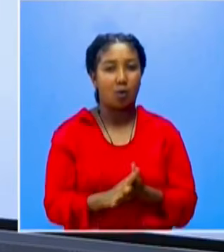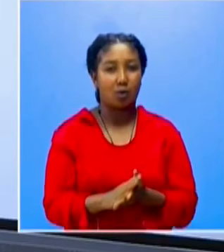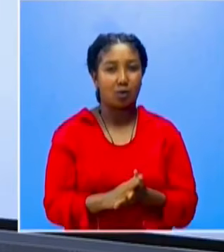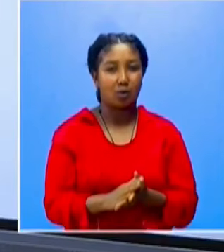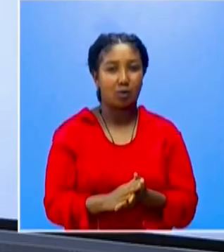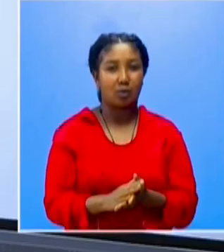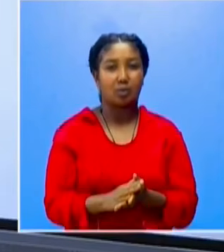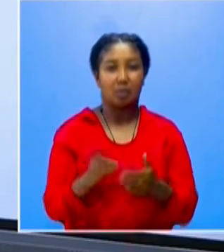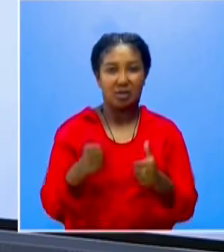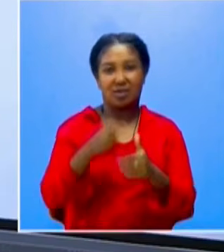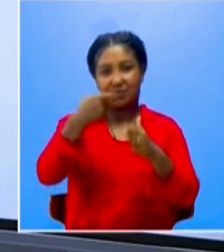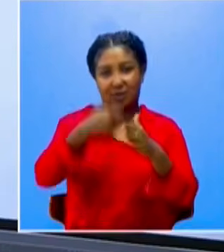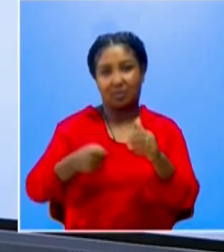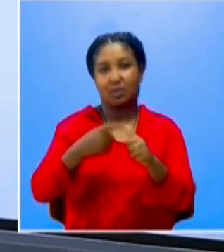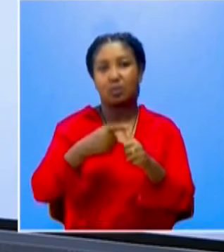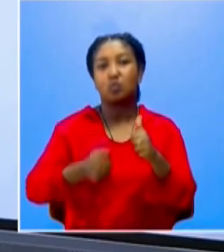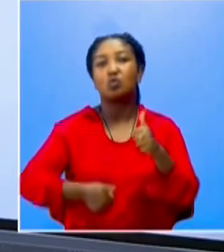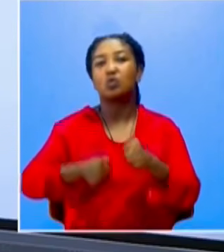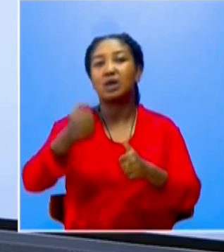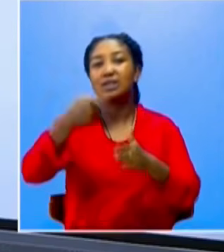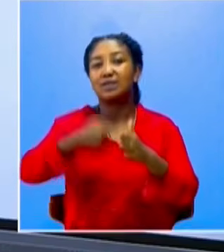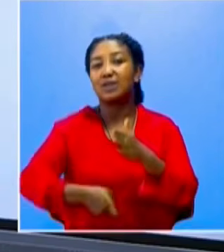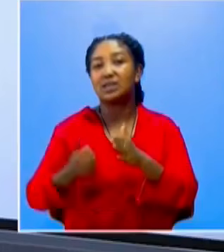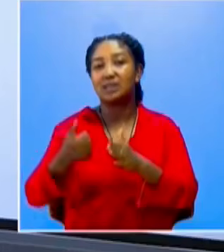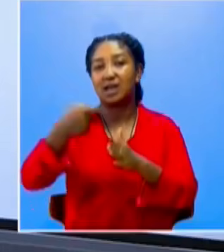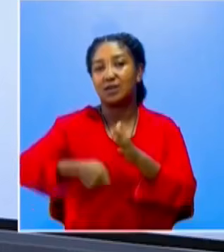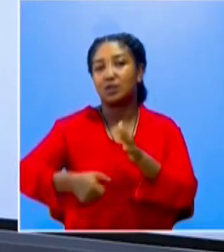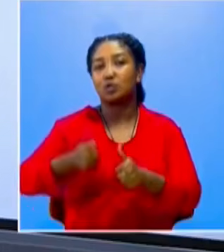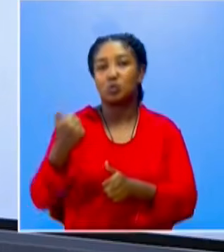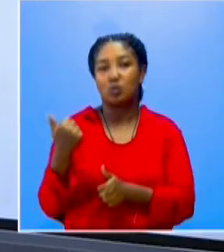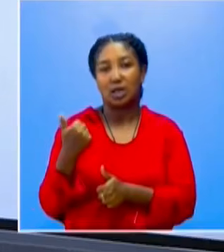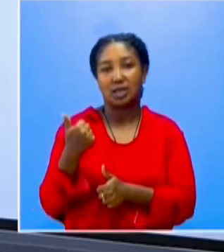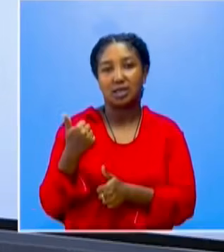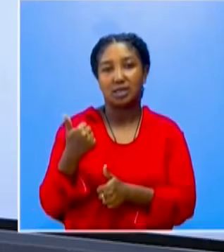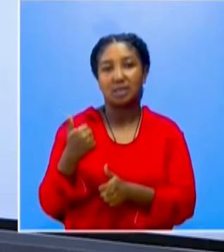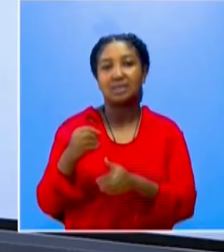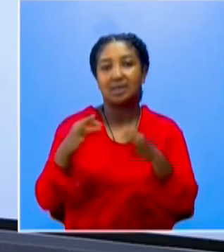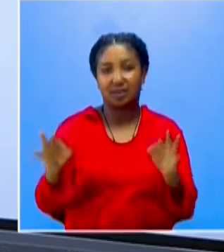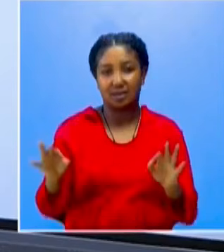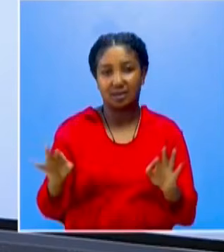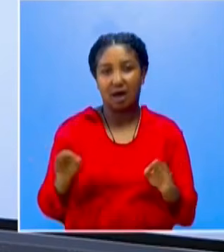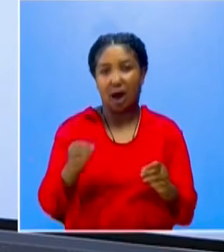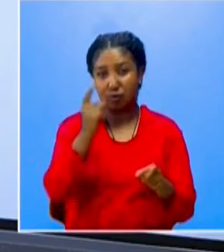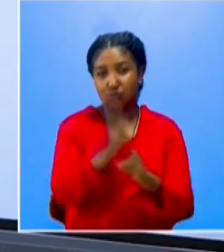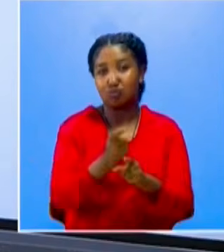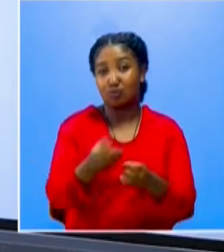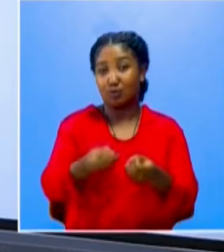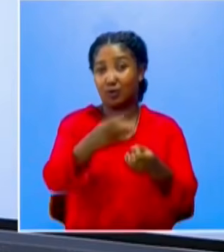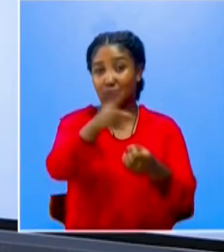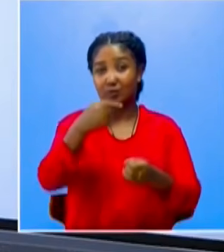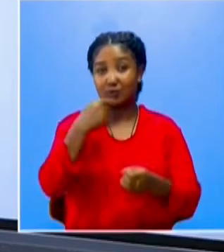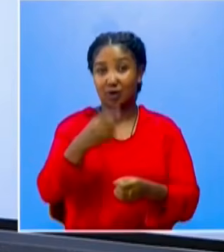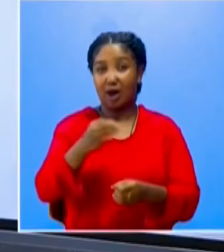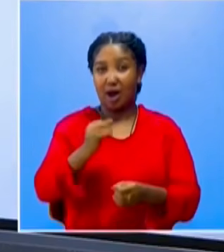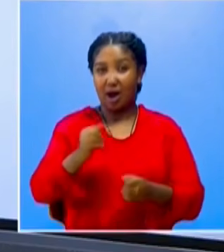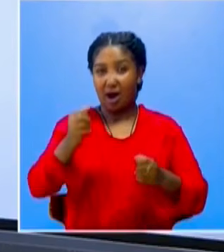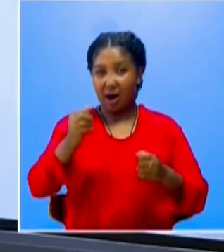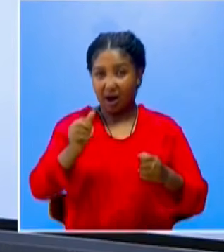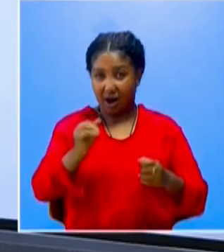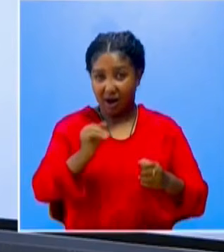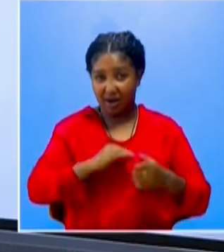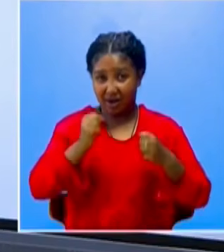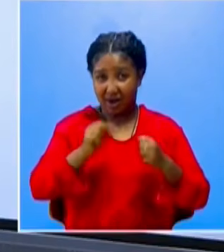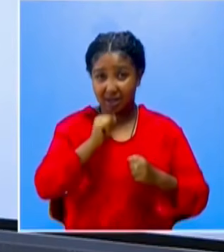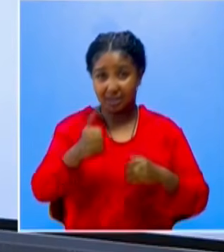Let us begin with the effect. Which one is the effect in this sentence? I'm sure most of you say, I can't breathe,